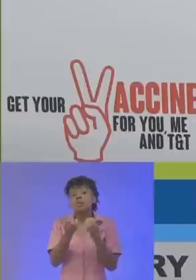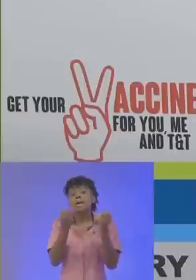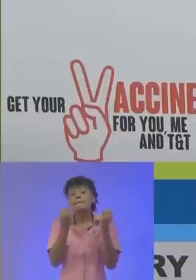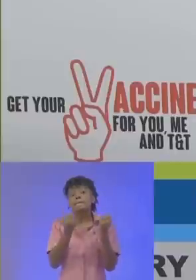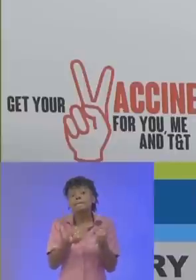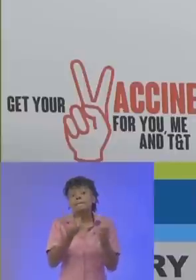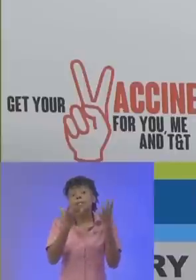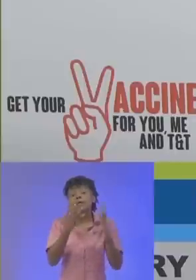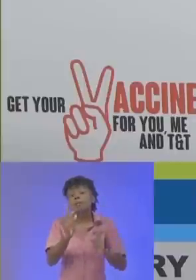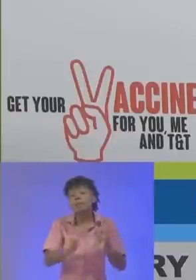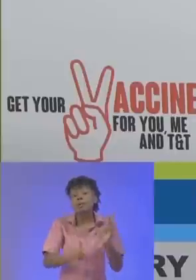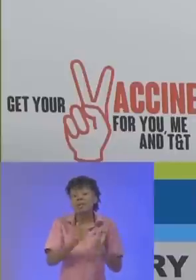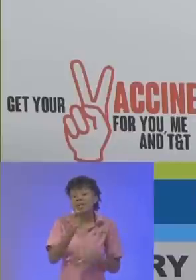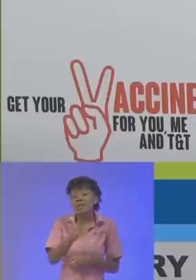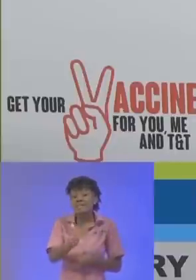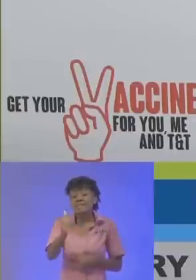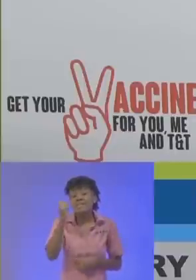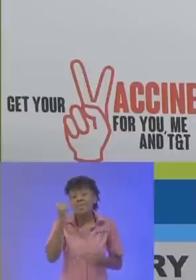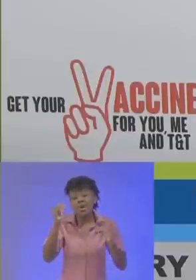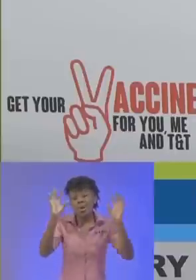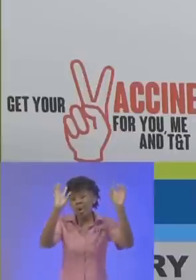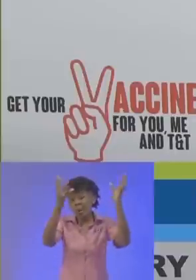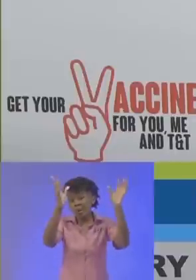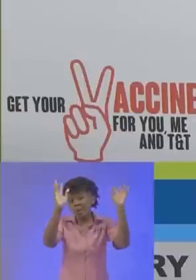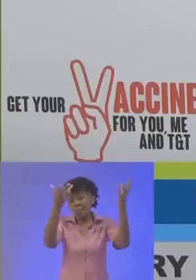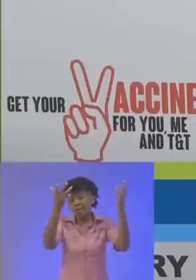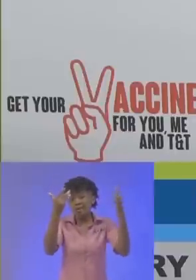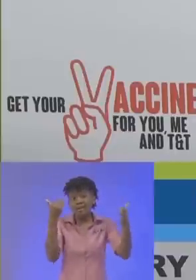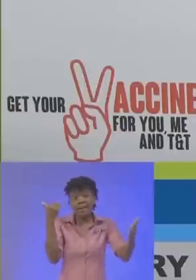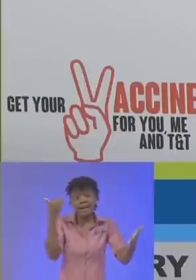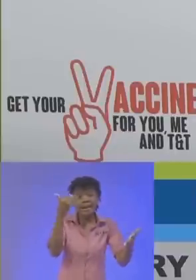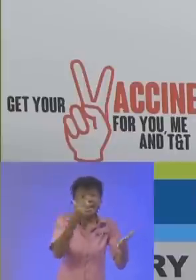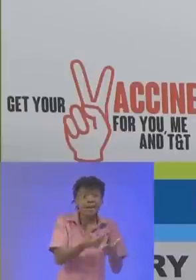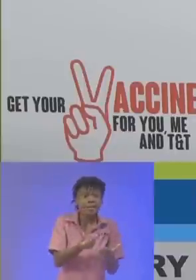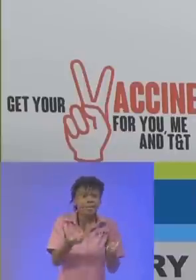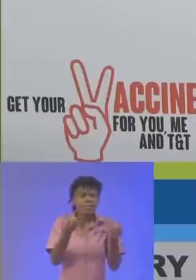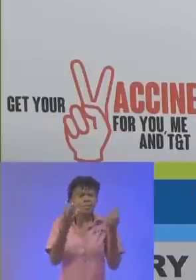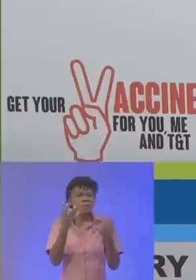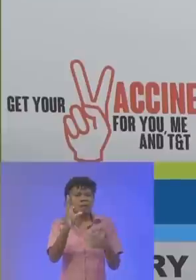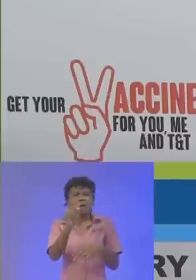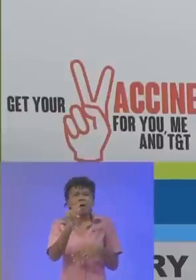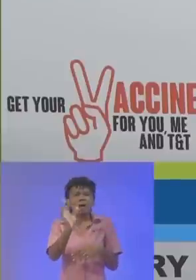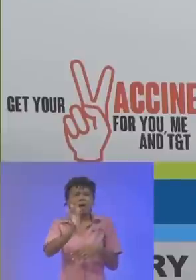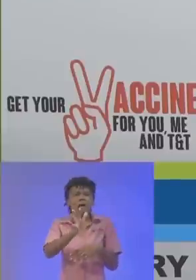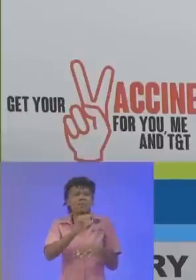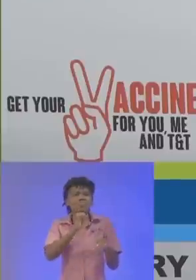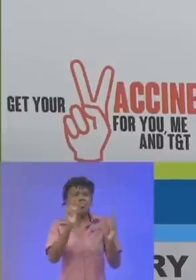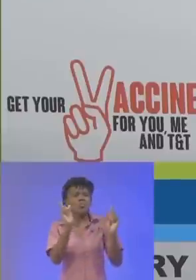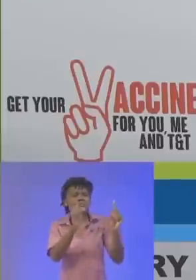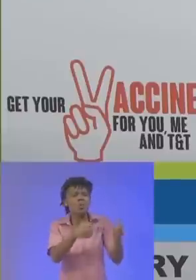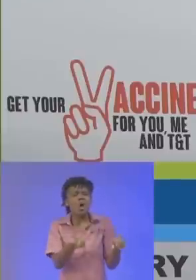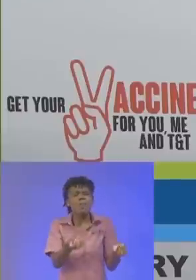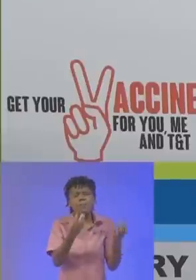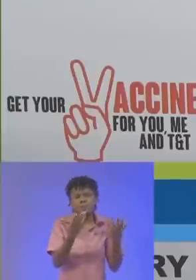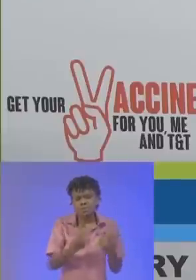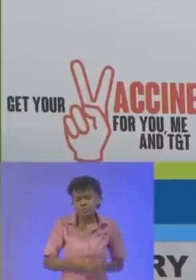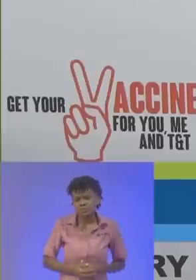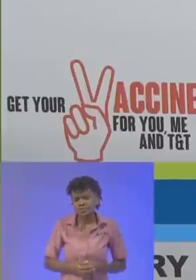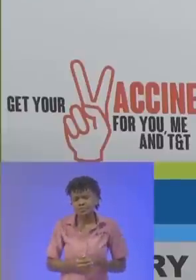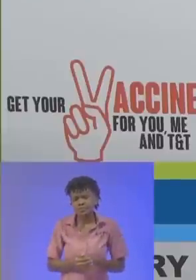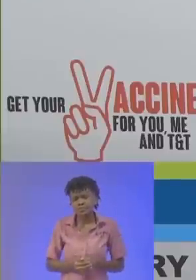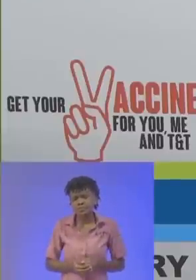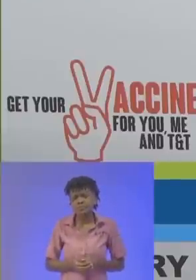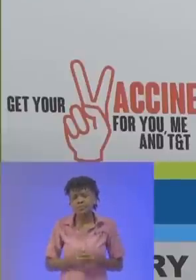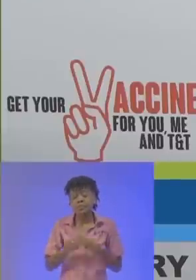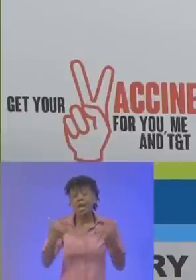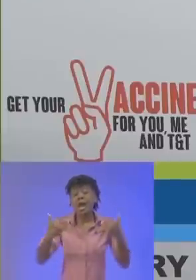service arrives for them. That number is tallied on a daily basis by our ambulance transfer team, but I do not